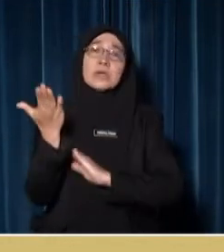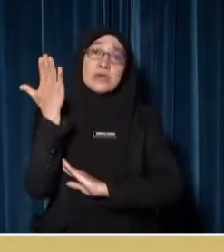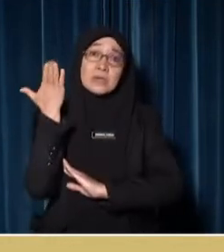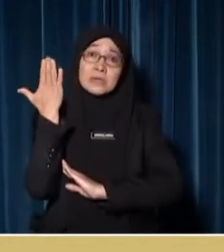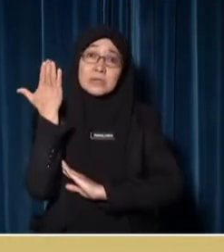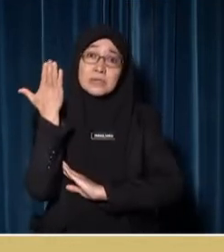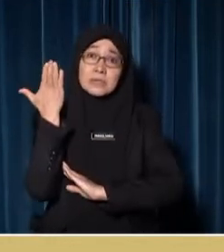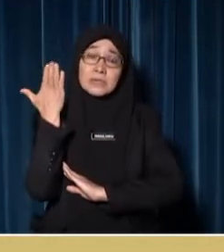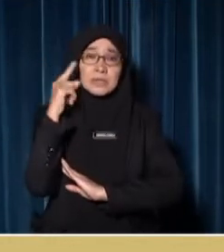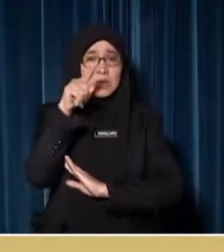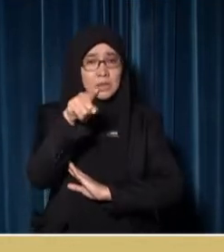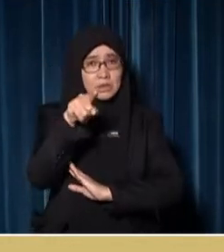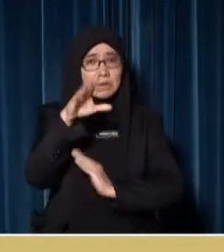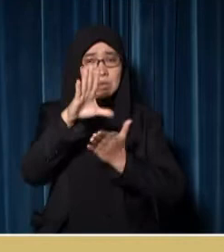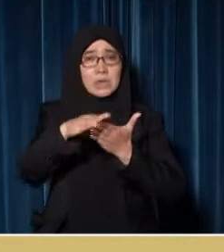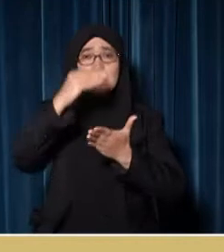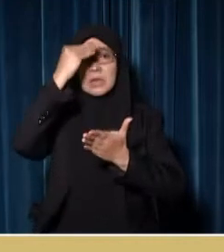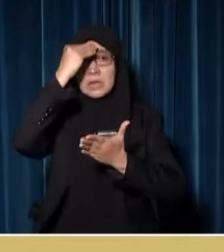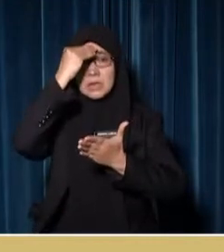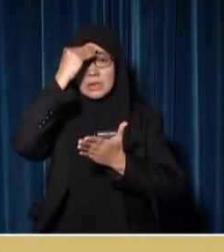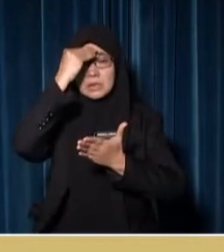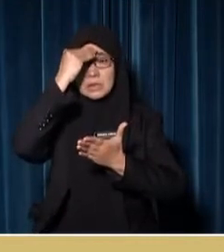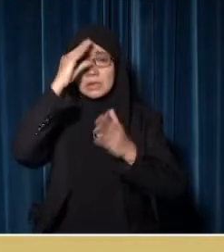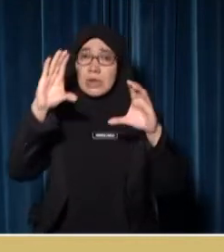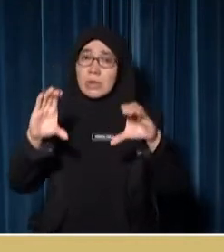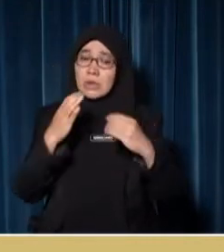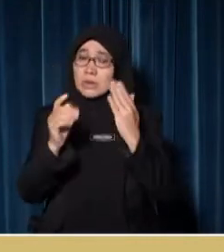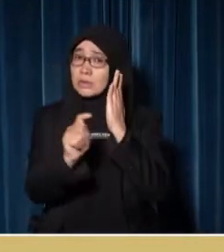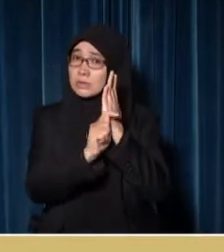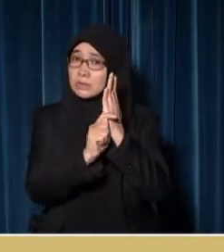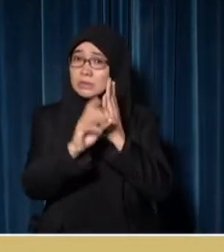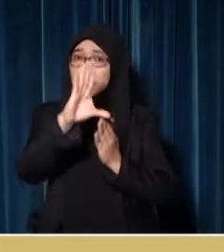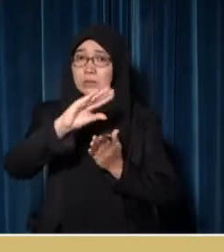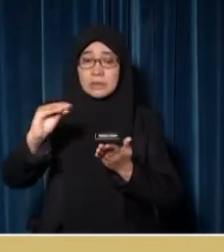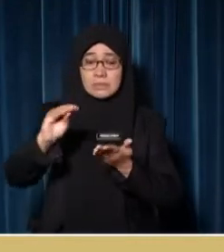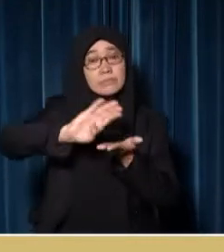lesson, you learned to do addition and subtraction.